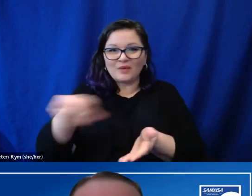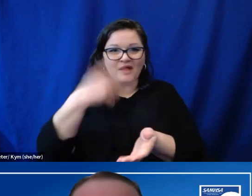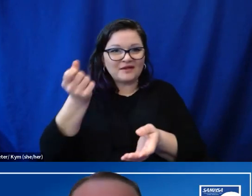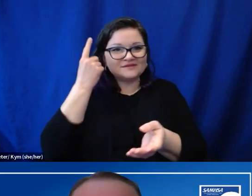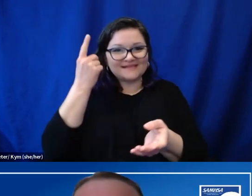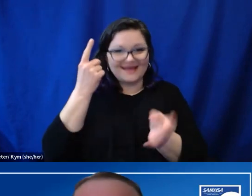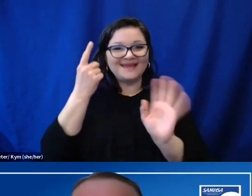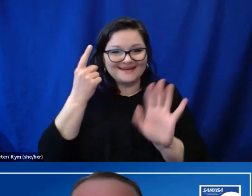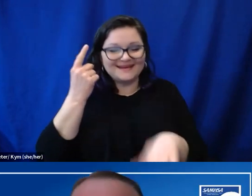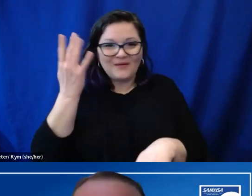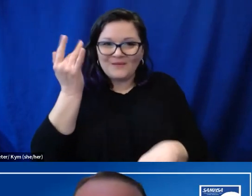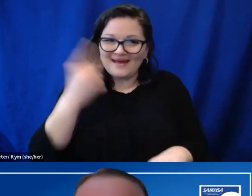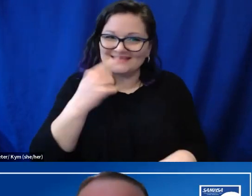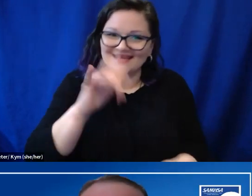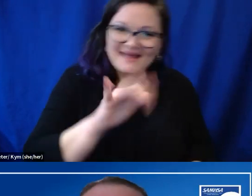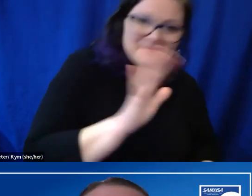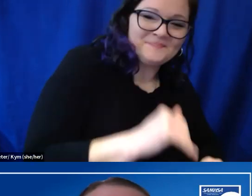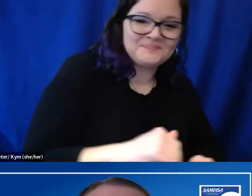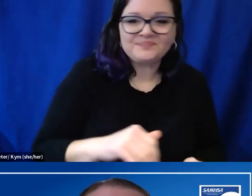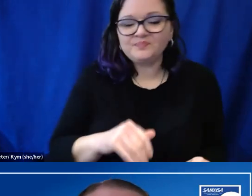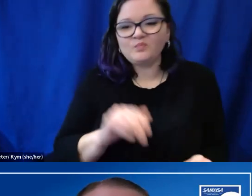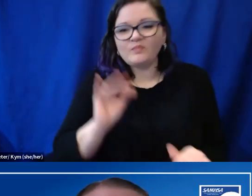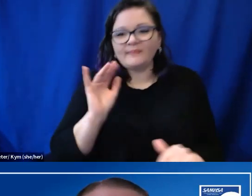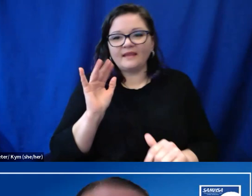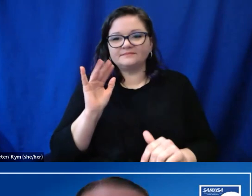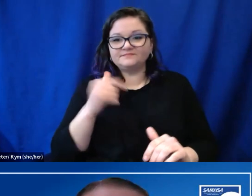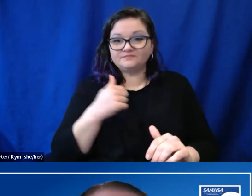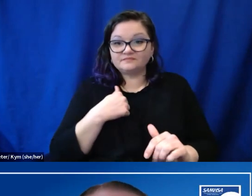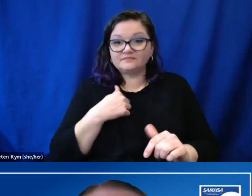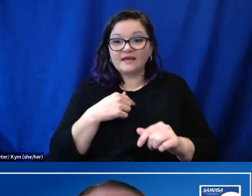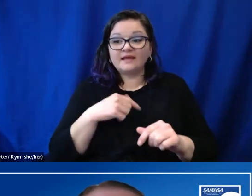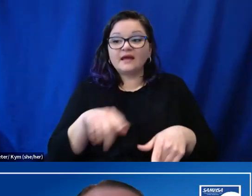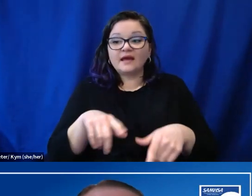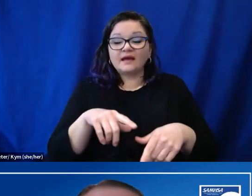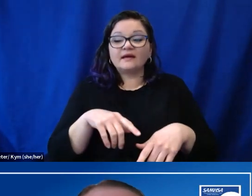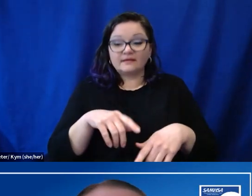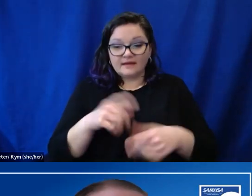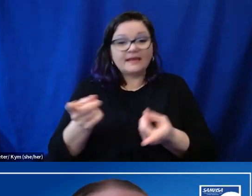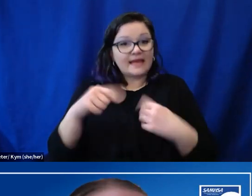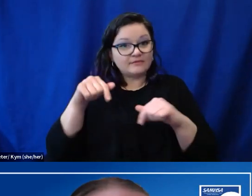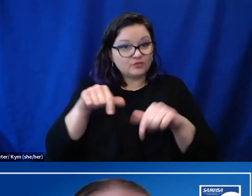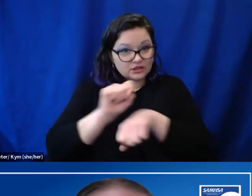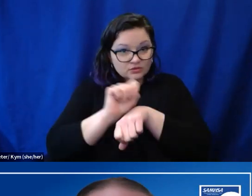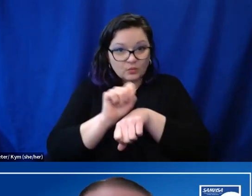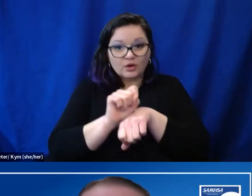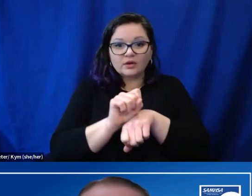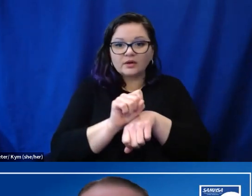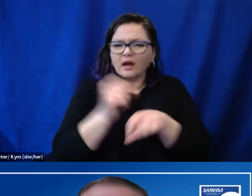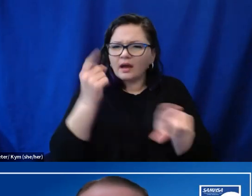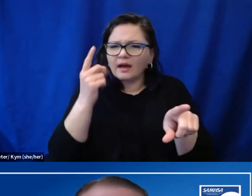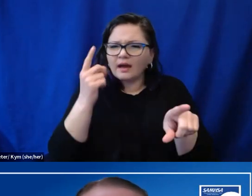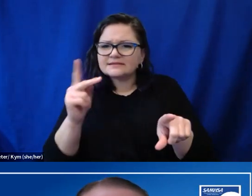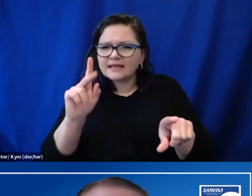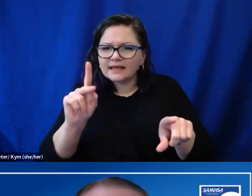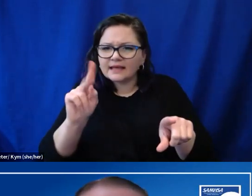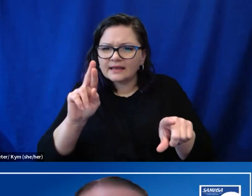why I say that. I came to this work out of, and I see that Christy Johnson